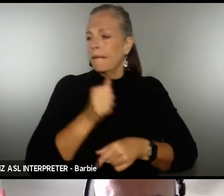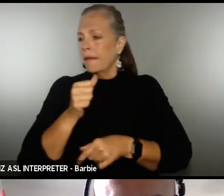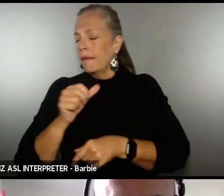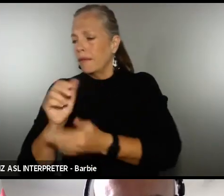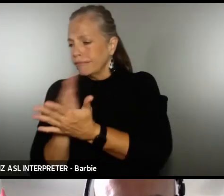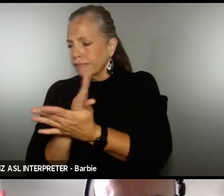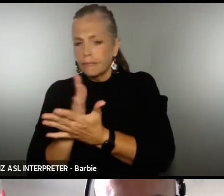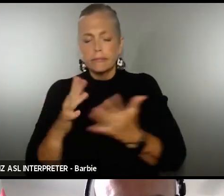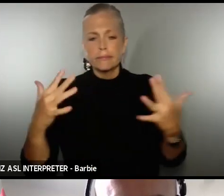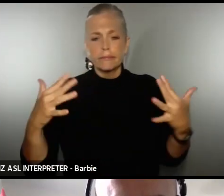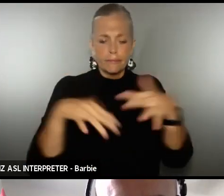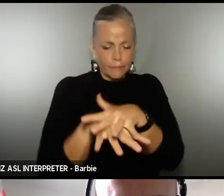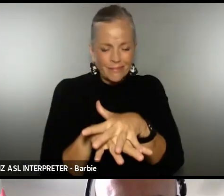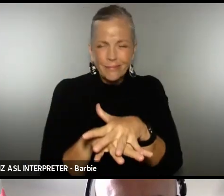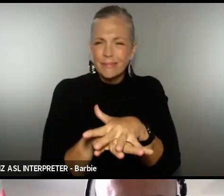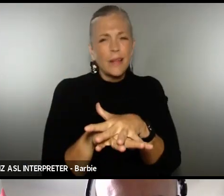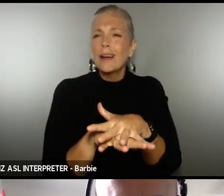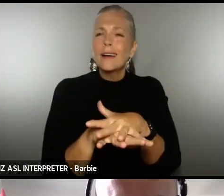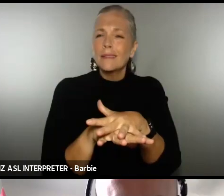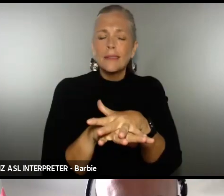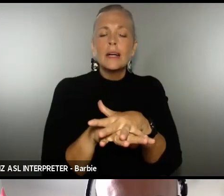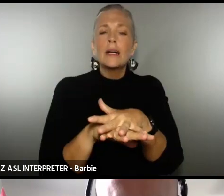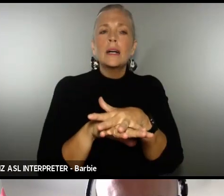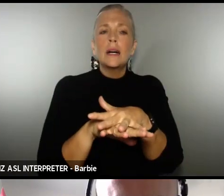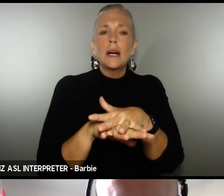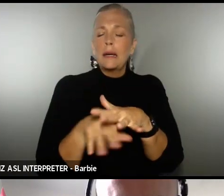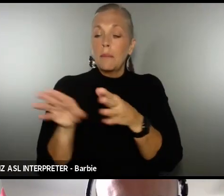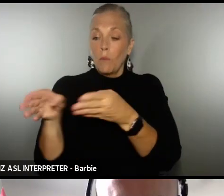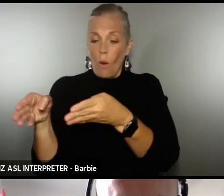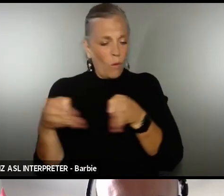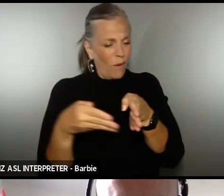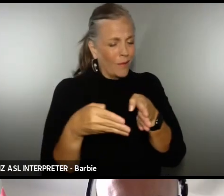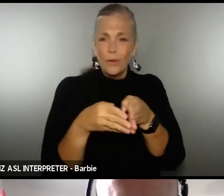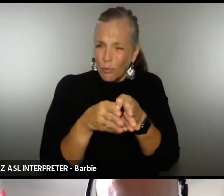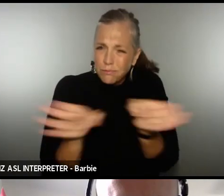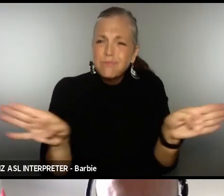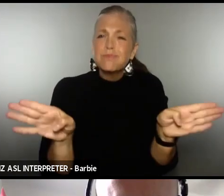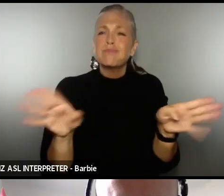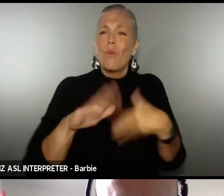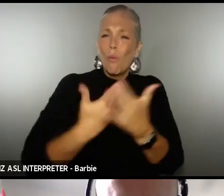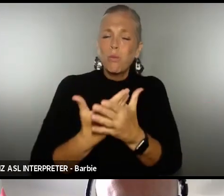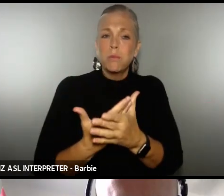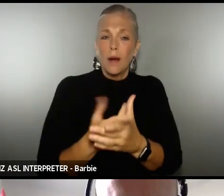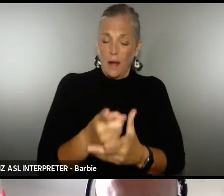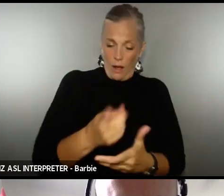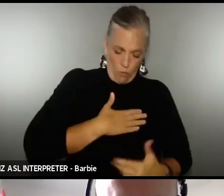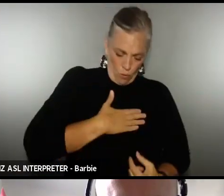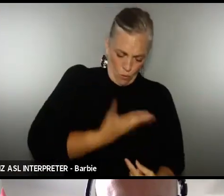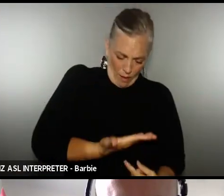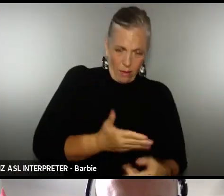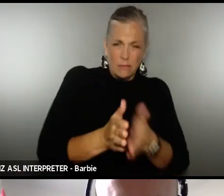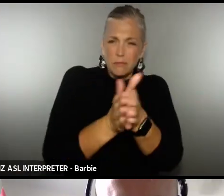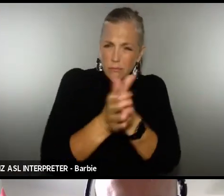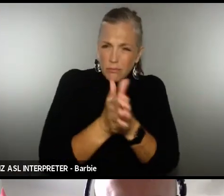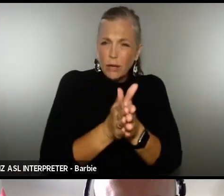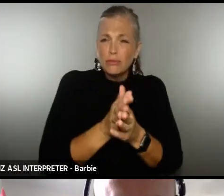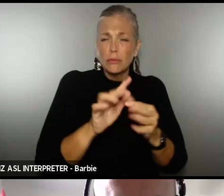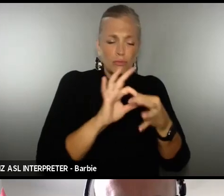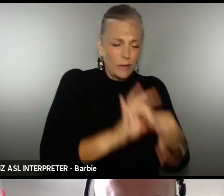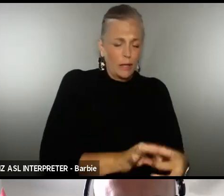say, means basically if you're willing and passionate by theater, join us.